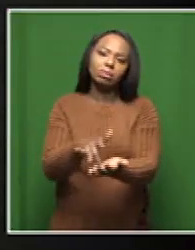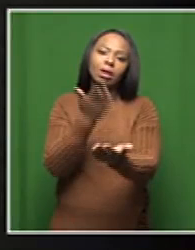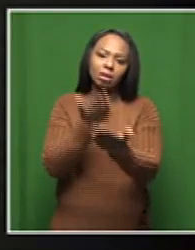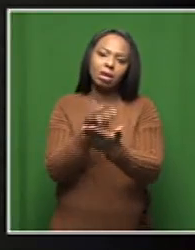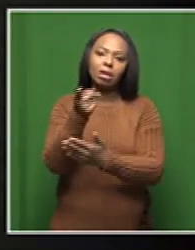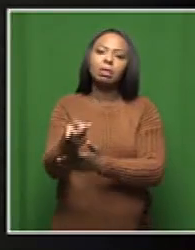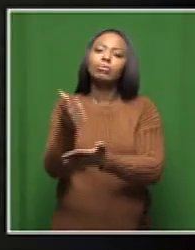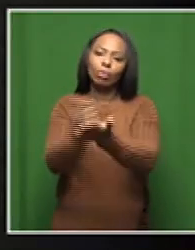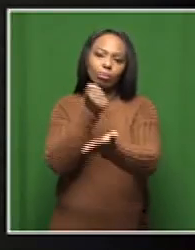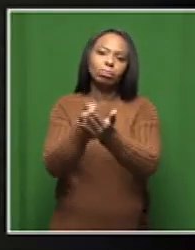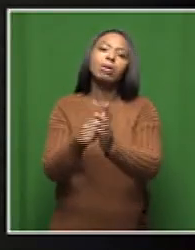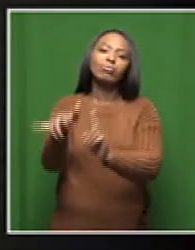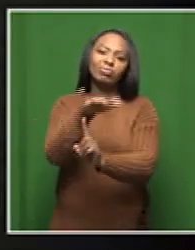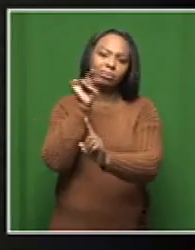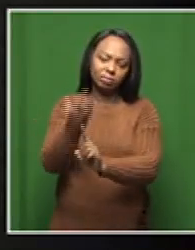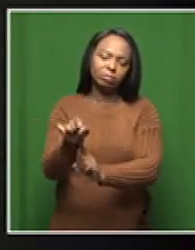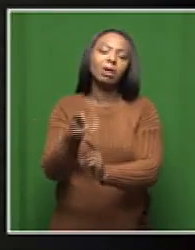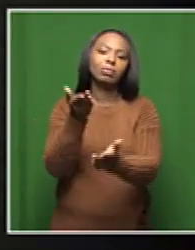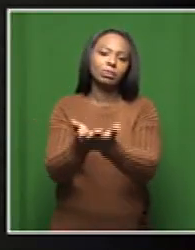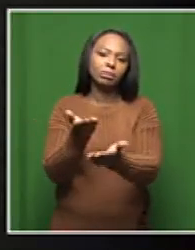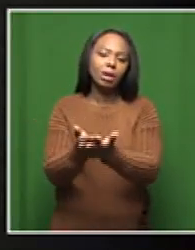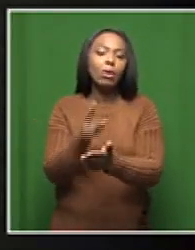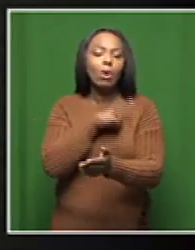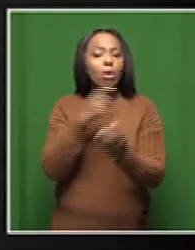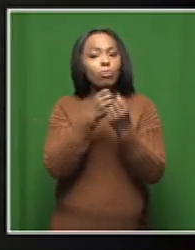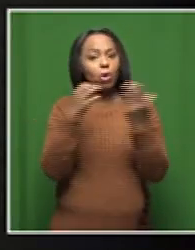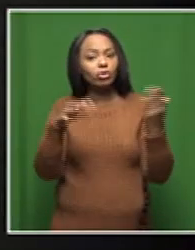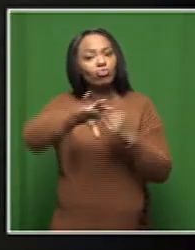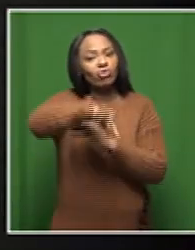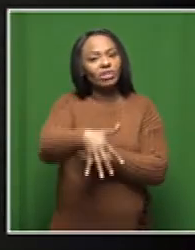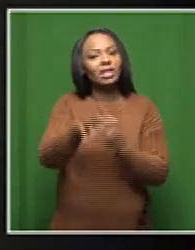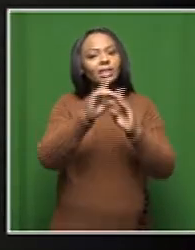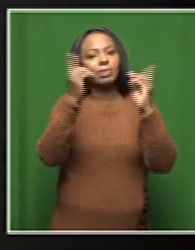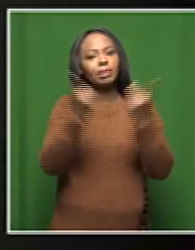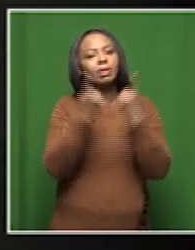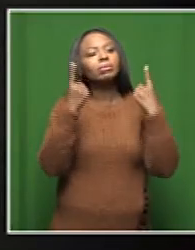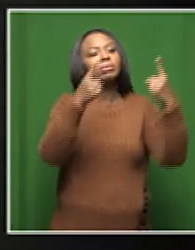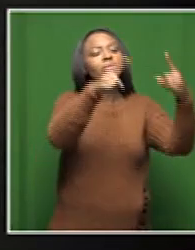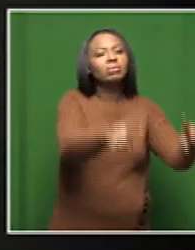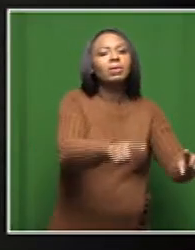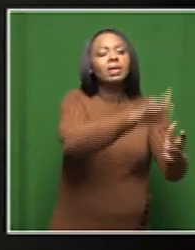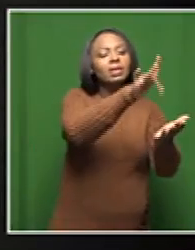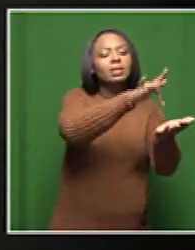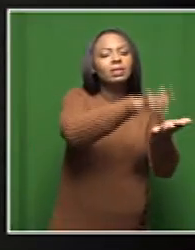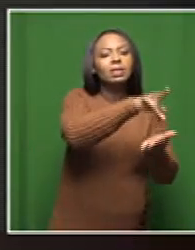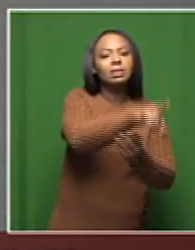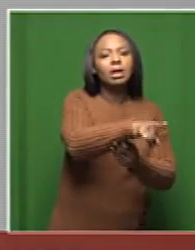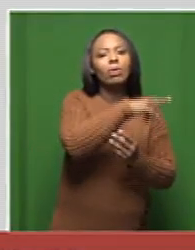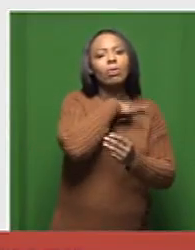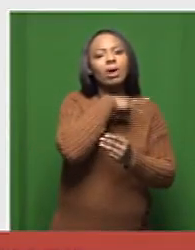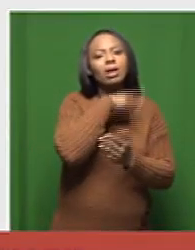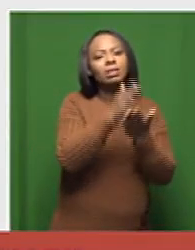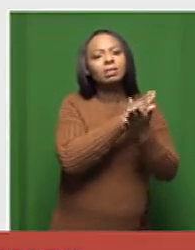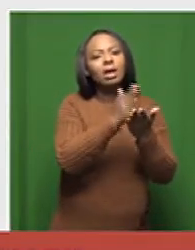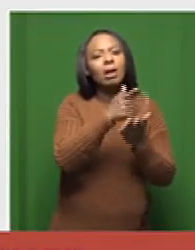clips that many of the provincial departments are going out to the points where we would likely find over 60s, such as